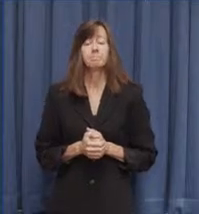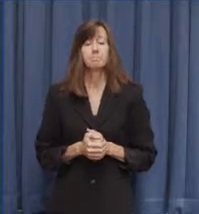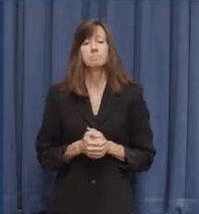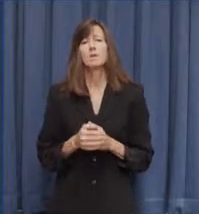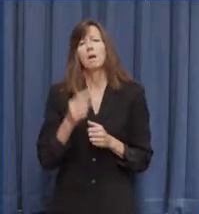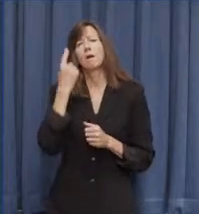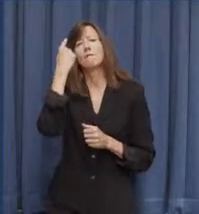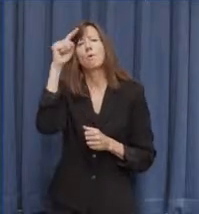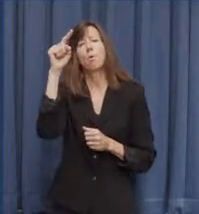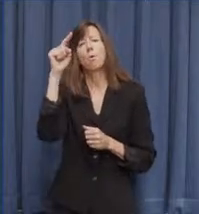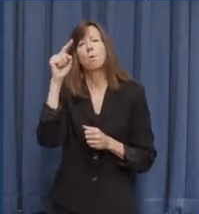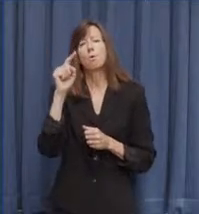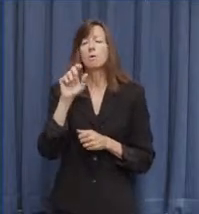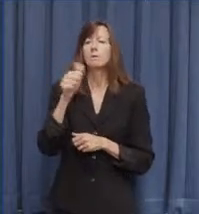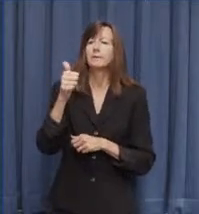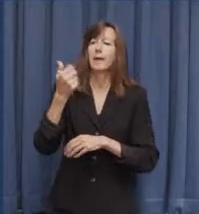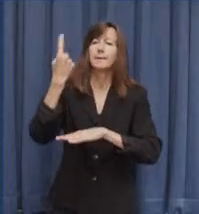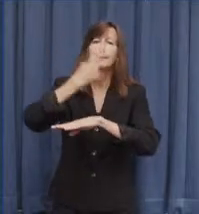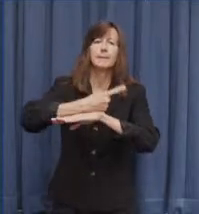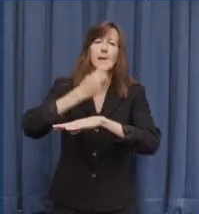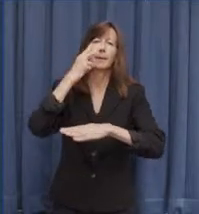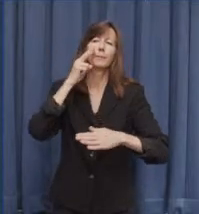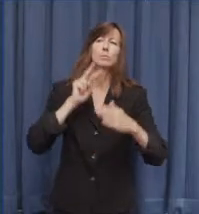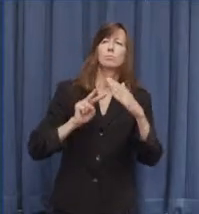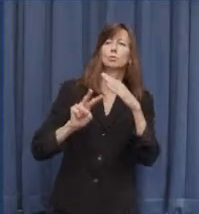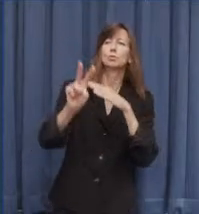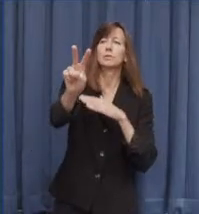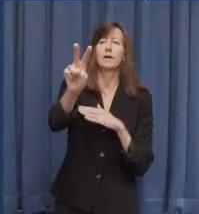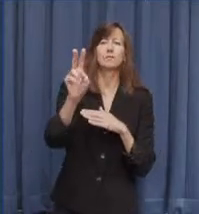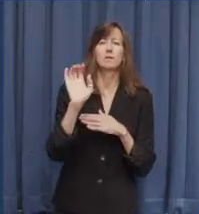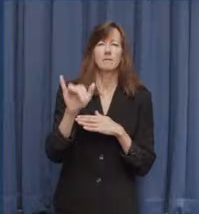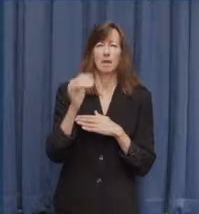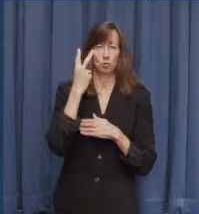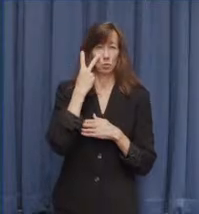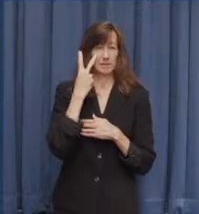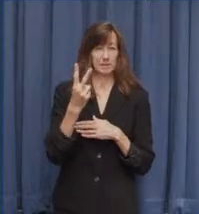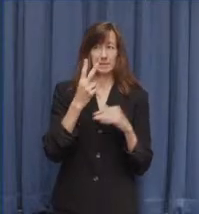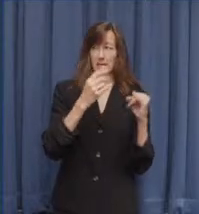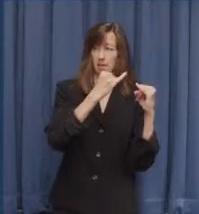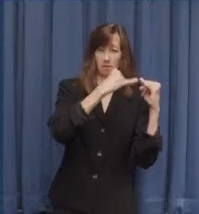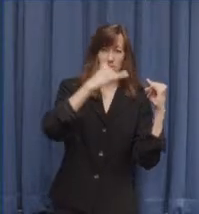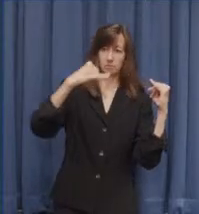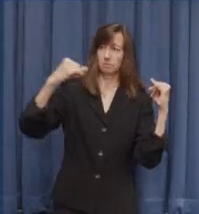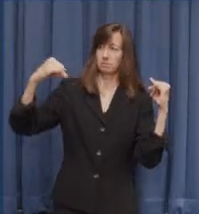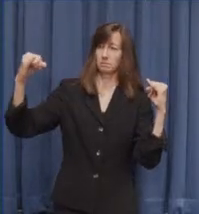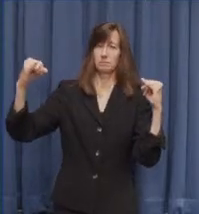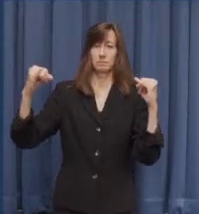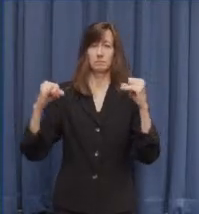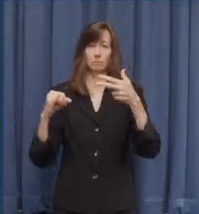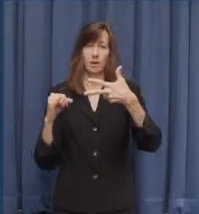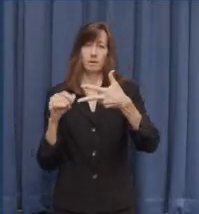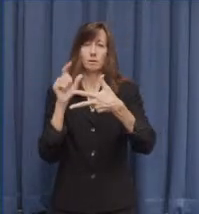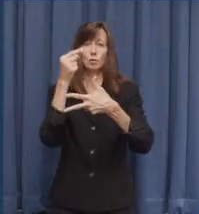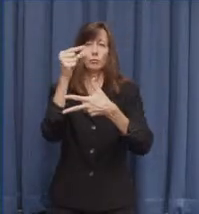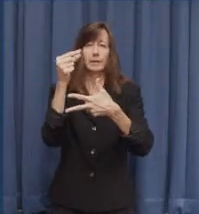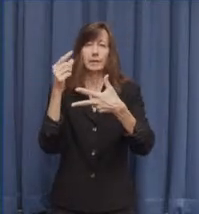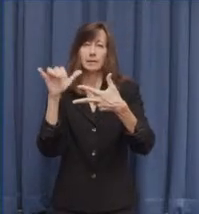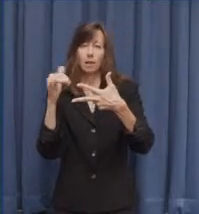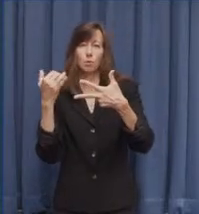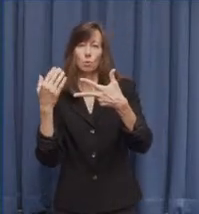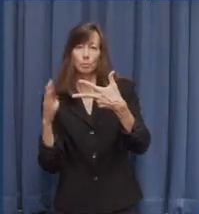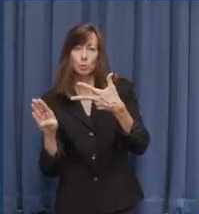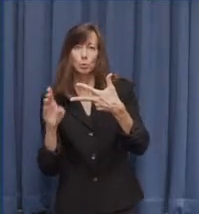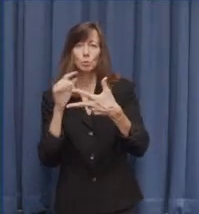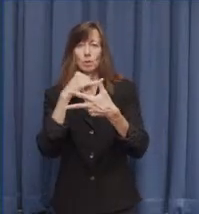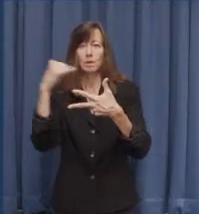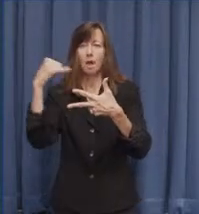In terms of the 10-day projections that you can see there in the green, yellow, and blue lines, we're